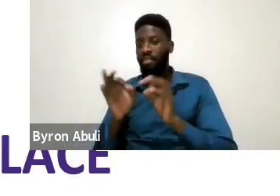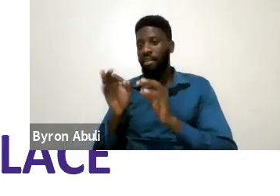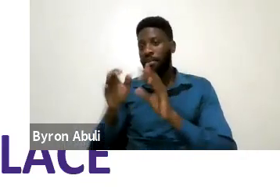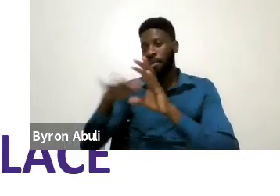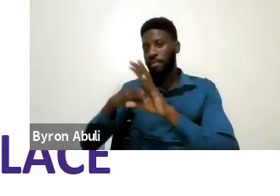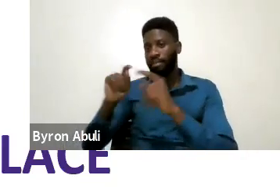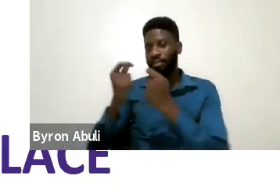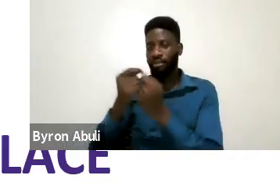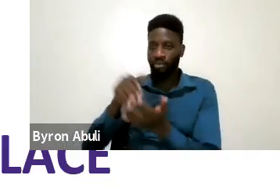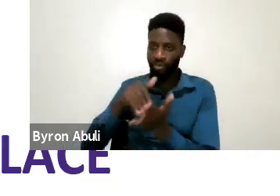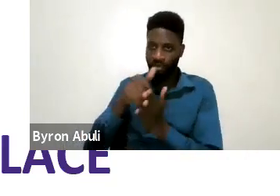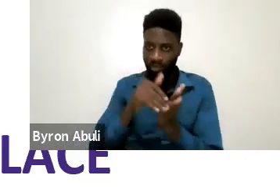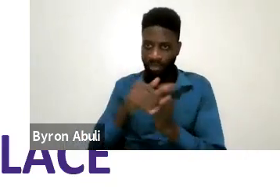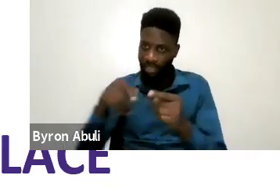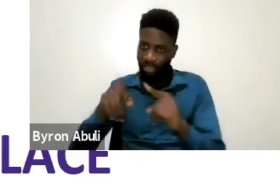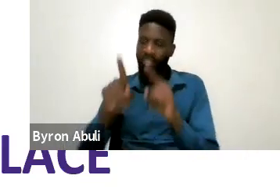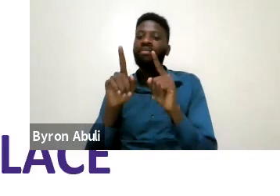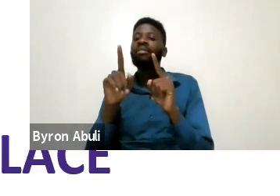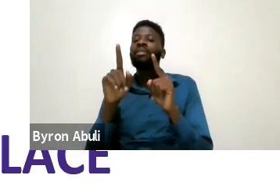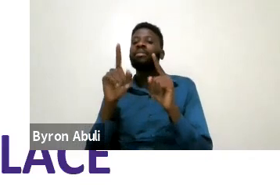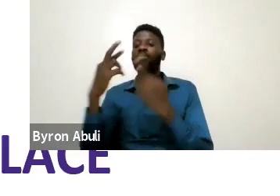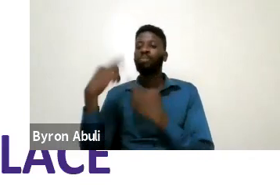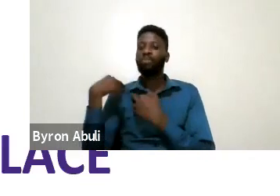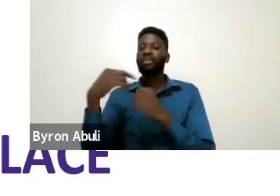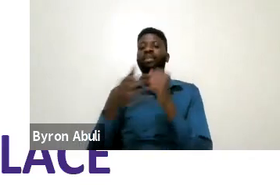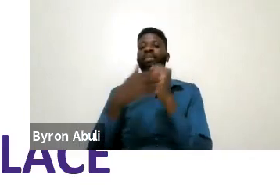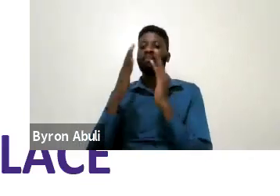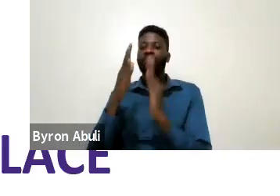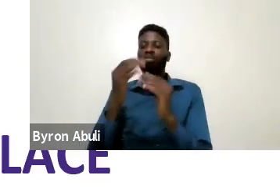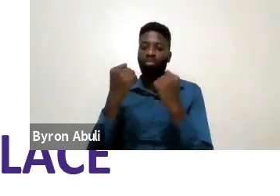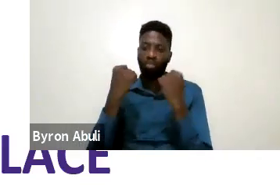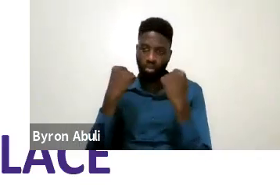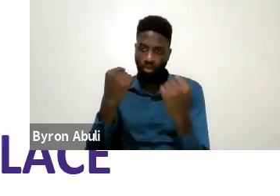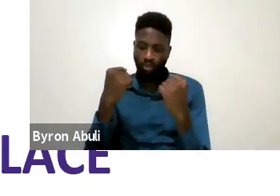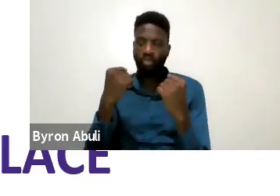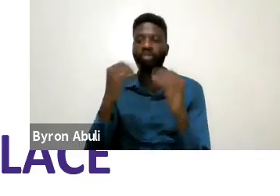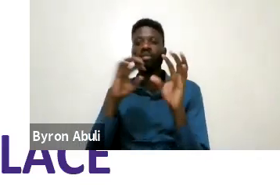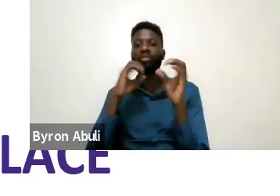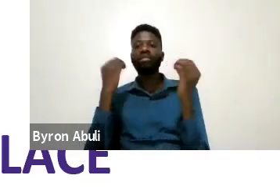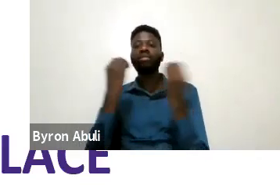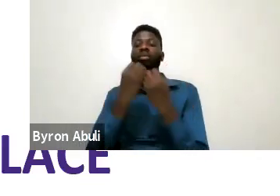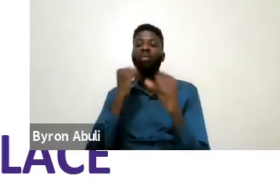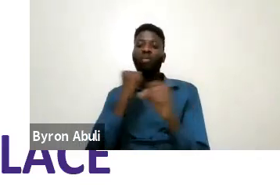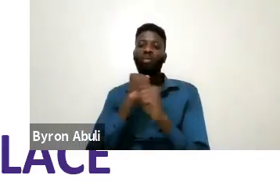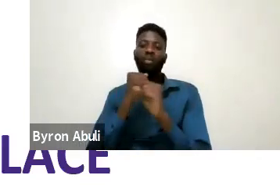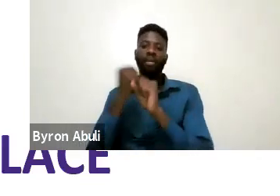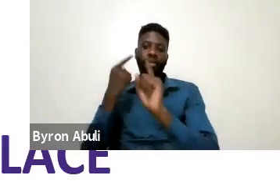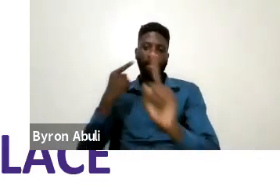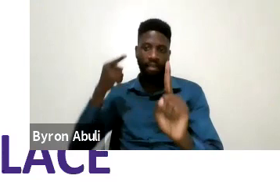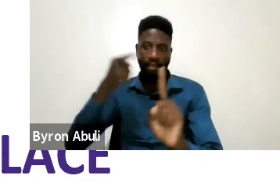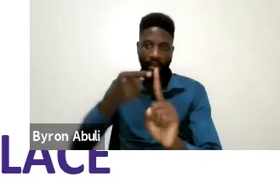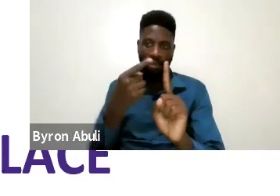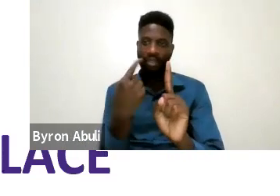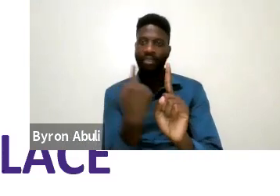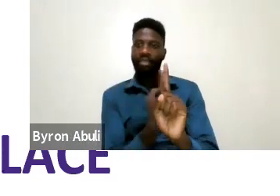leader to assist this person to be strong, because organizations are working towards a single goal. So it doesn't,